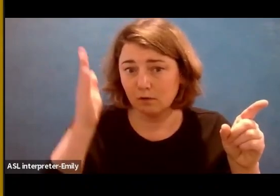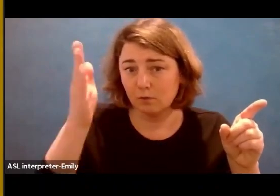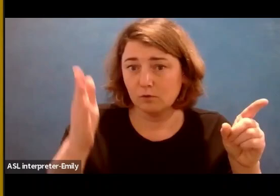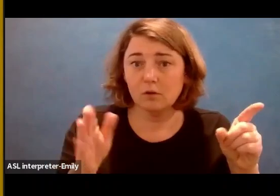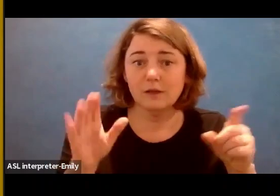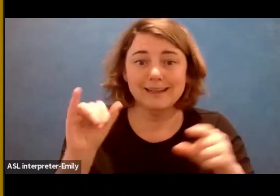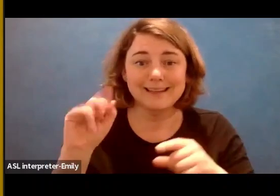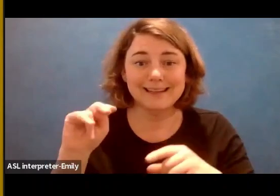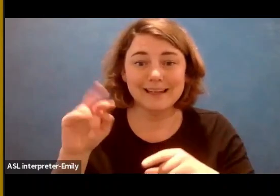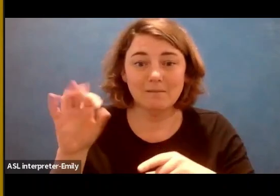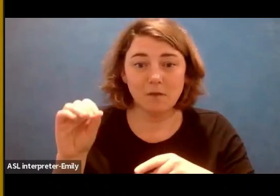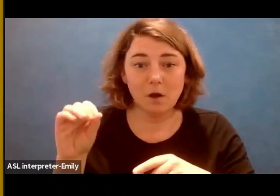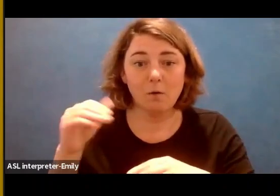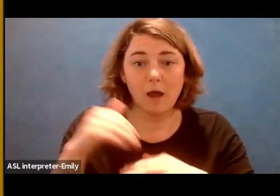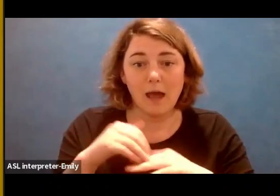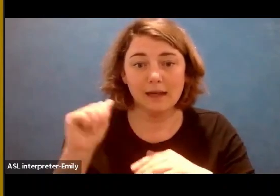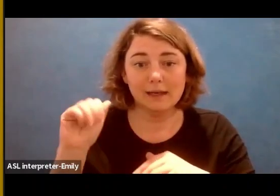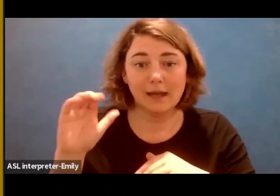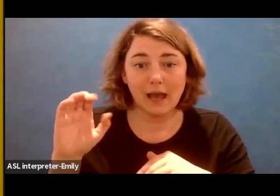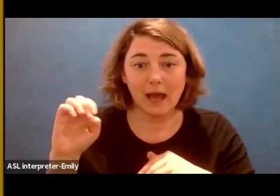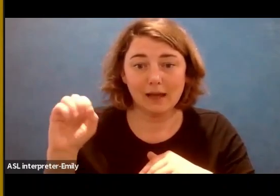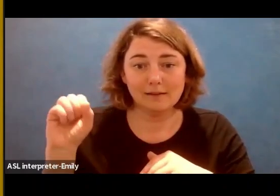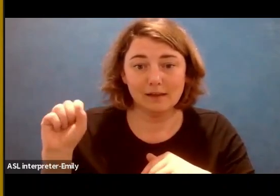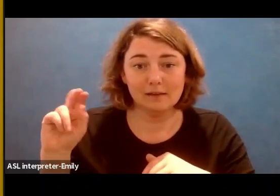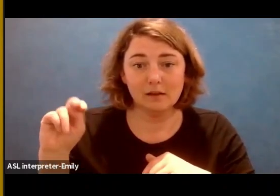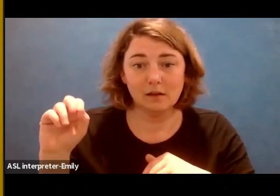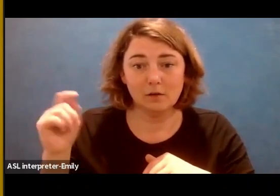is info@accessnorth.net. So